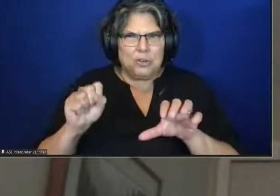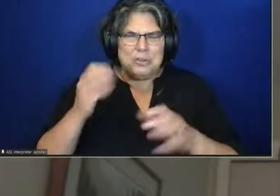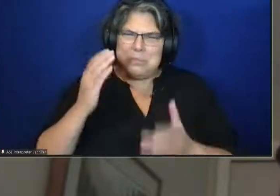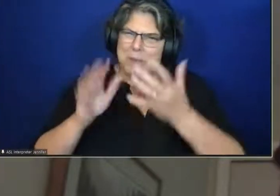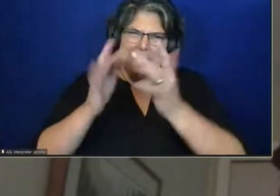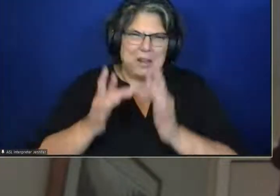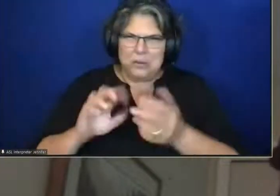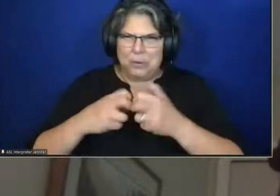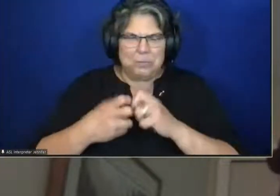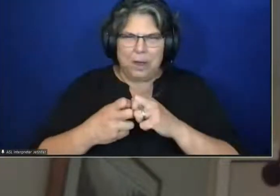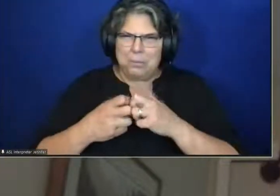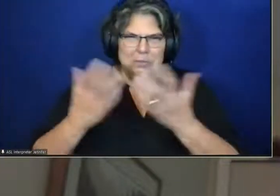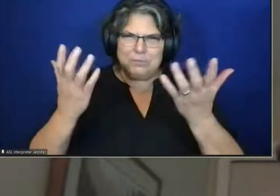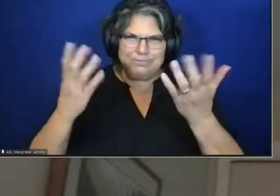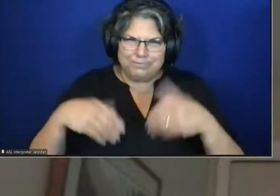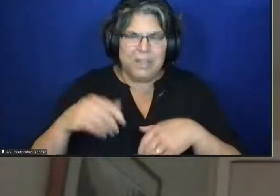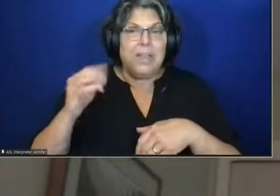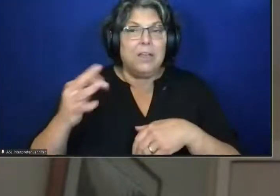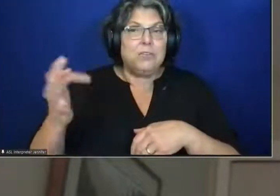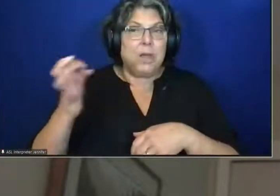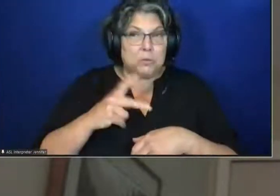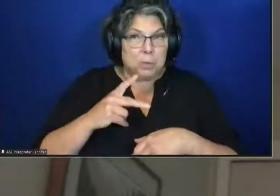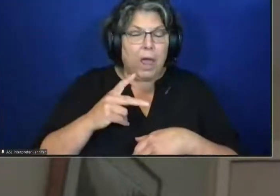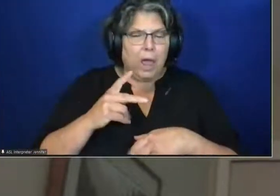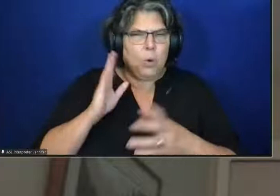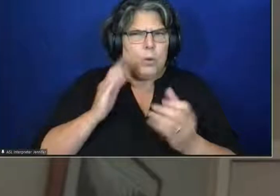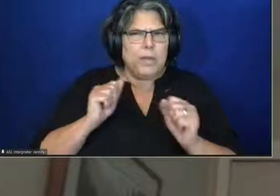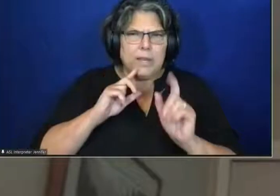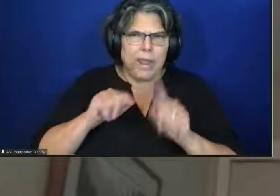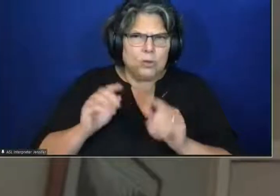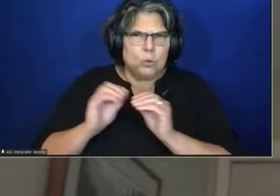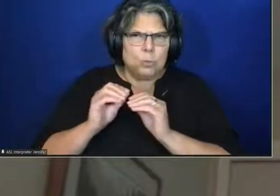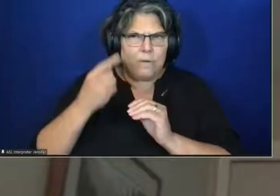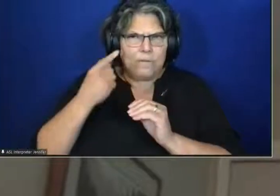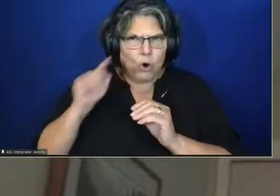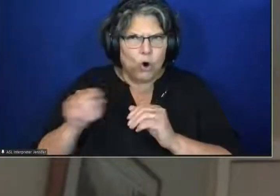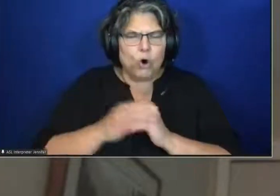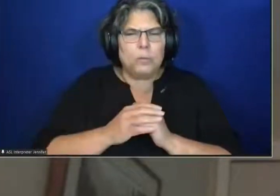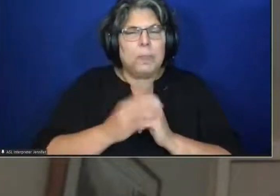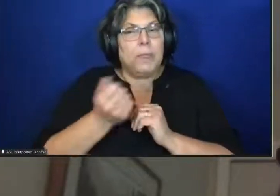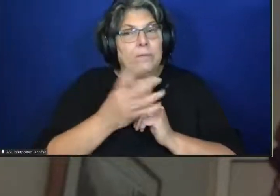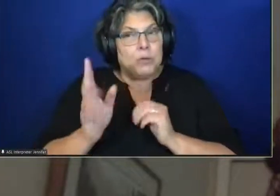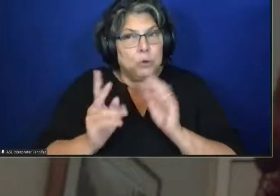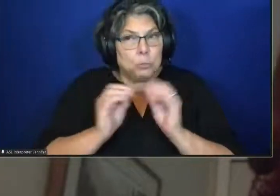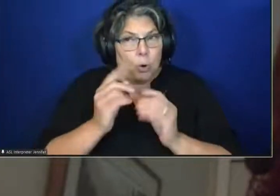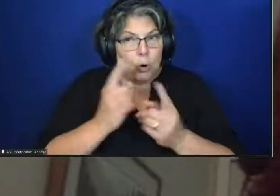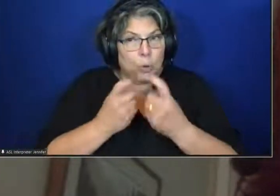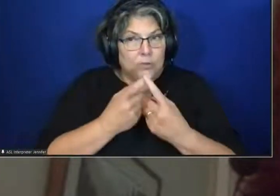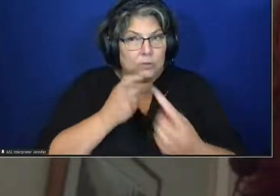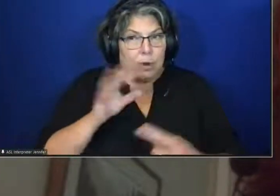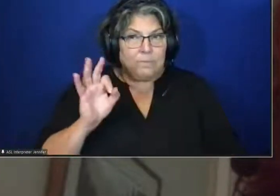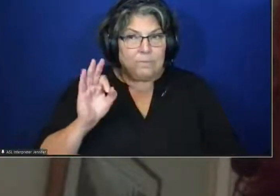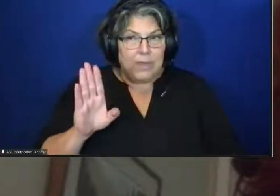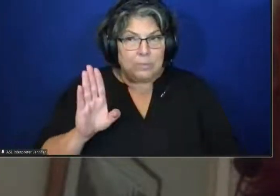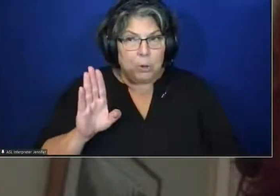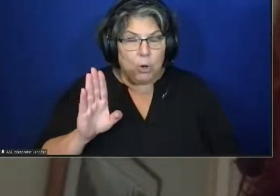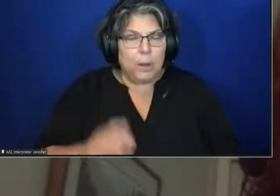but if she comes back, we'll give her some more questions. So there's a few more from Facebook.